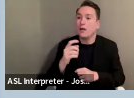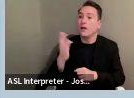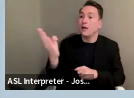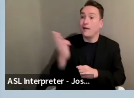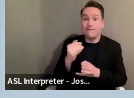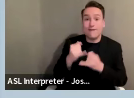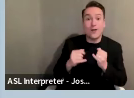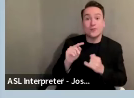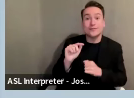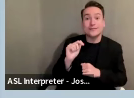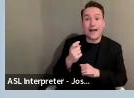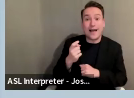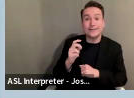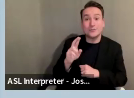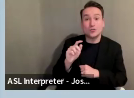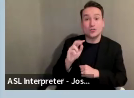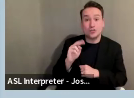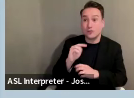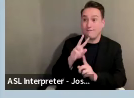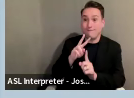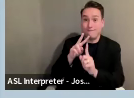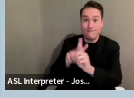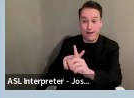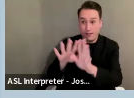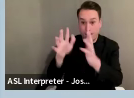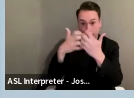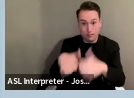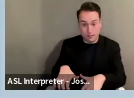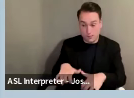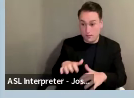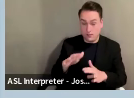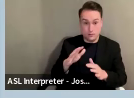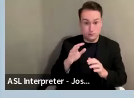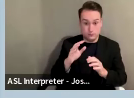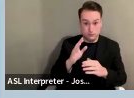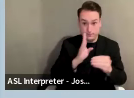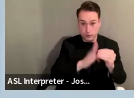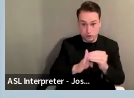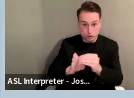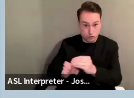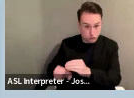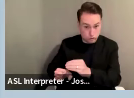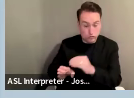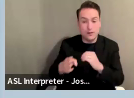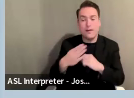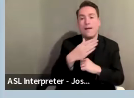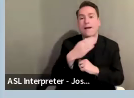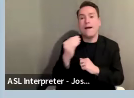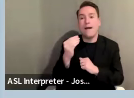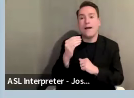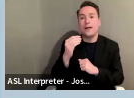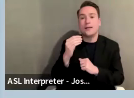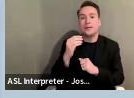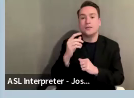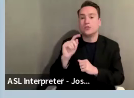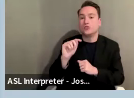done. After those tasks have been completed, and the trustee knows what